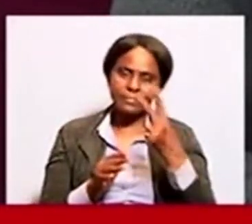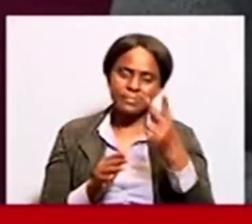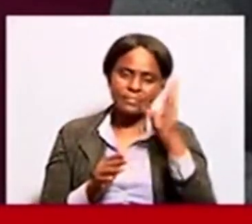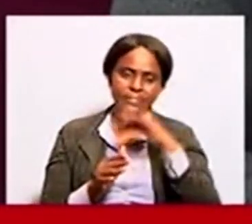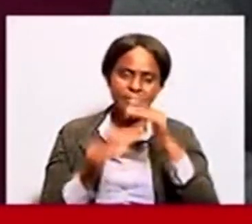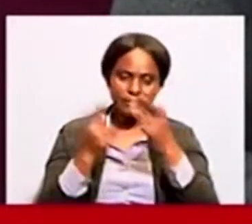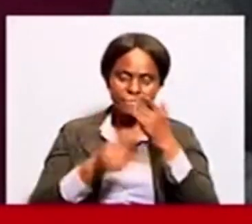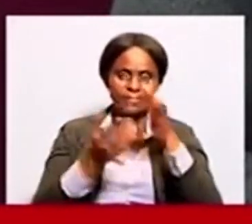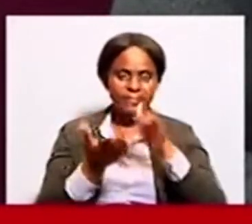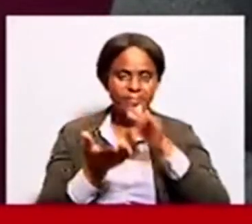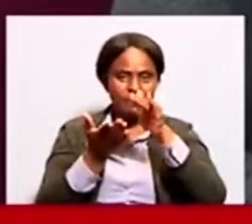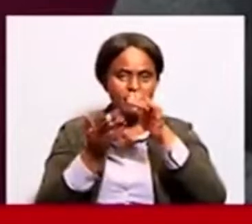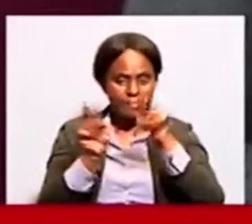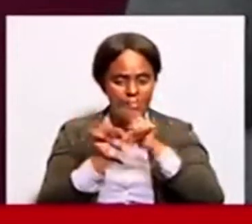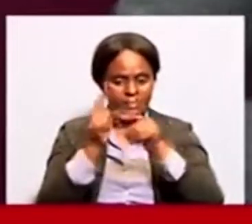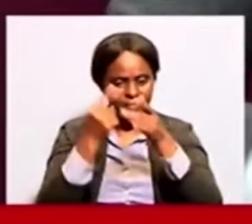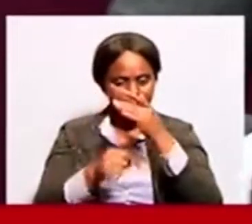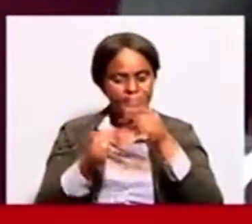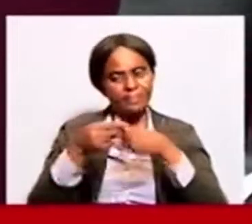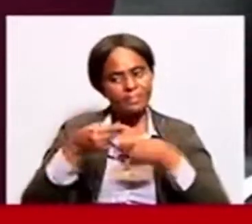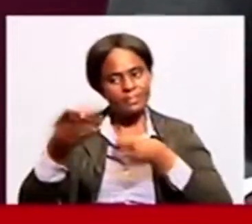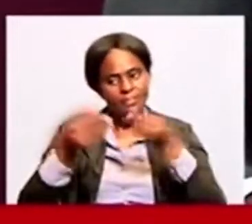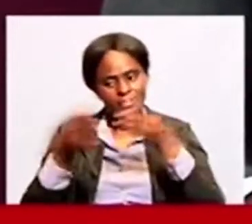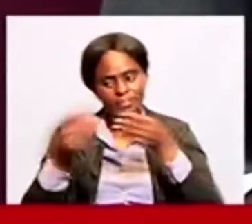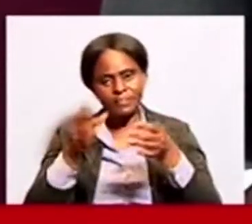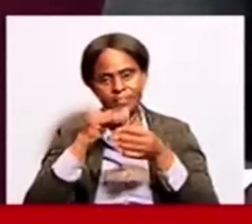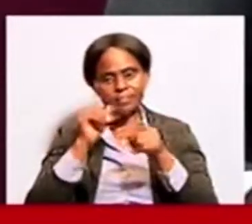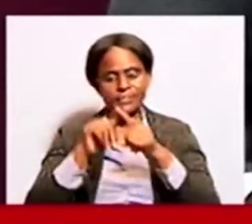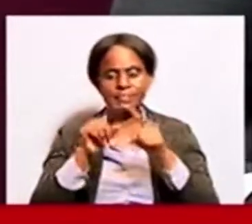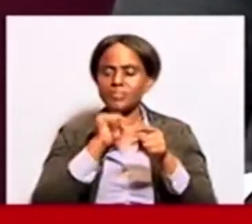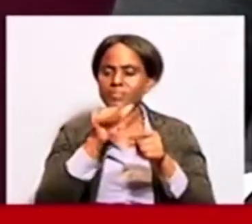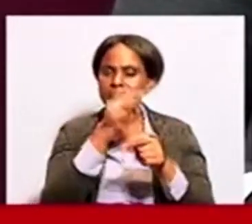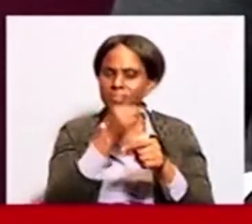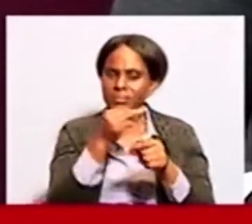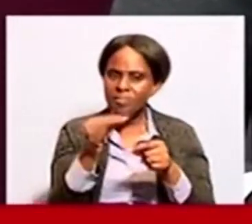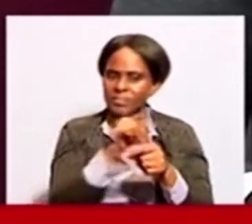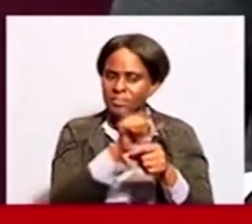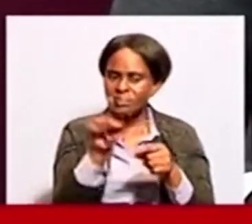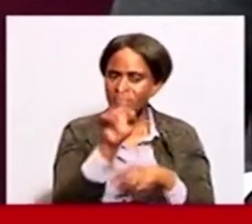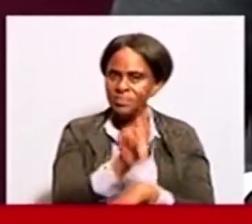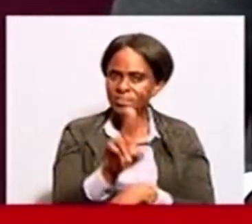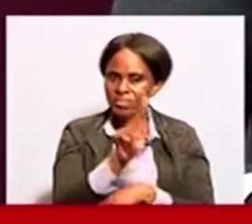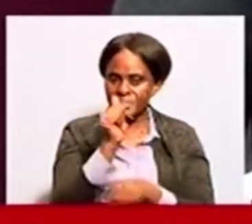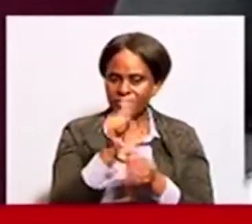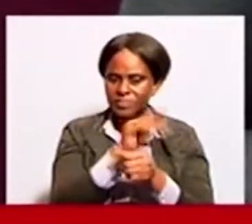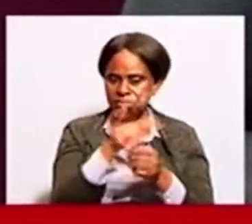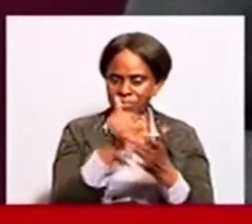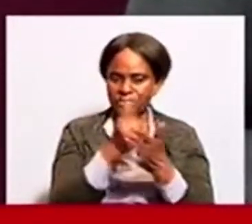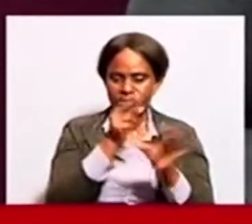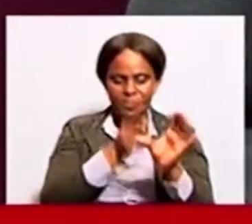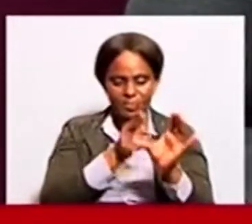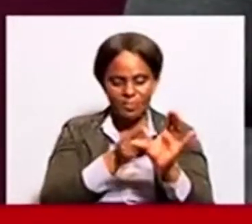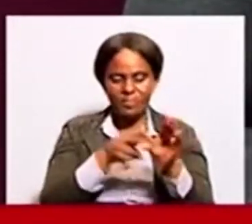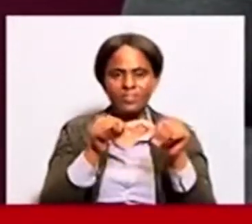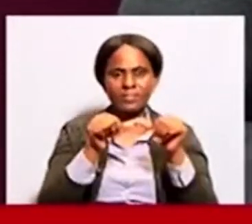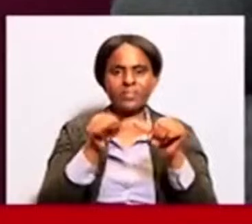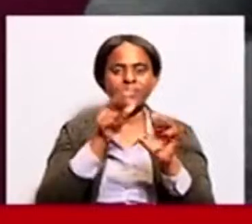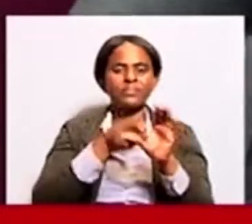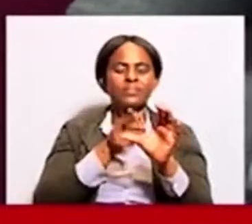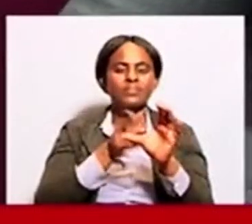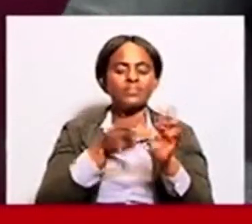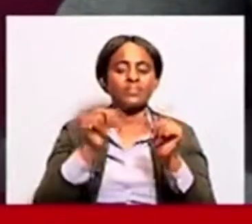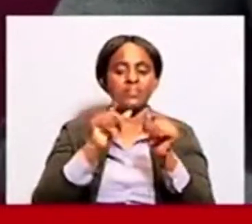was allocated and what was spent, but not the materials utilized because the fuel was still at the filling